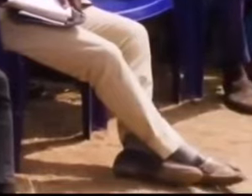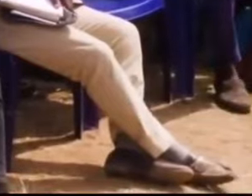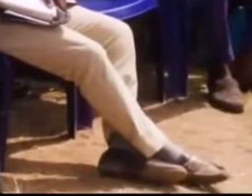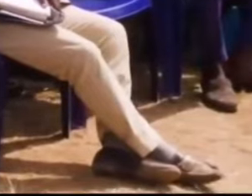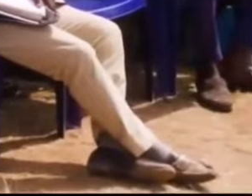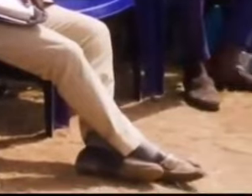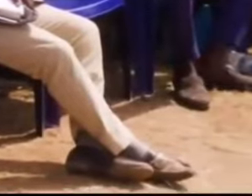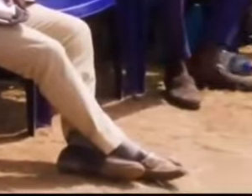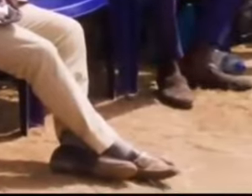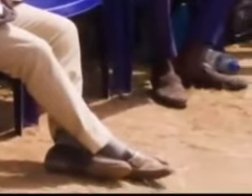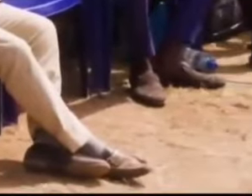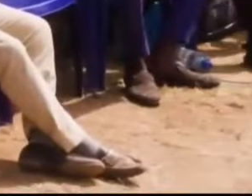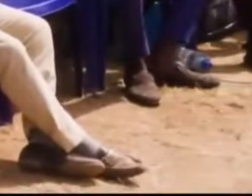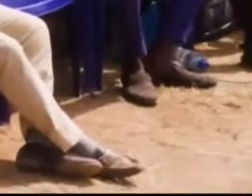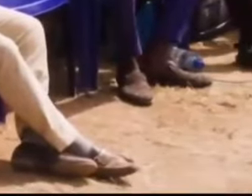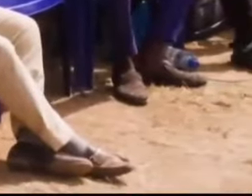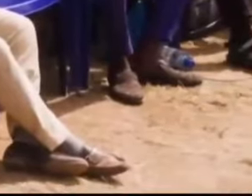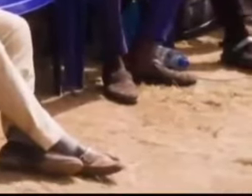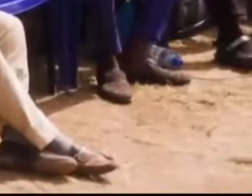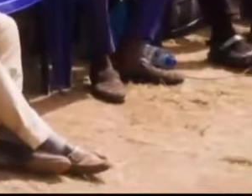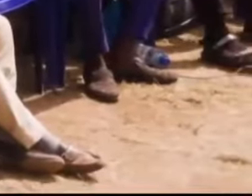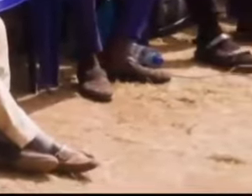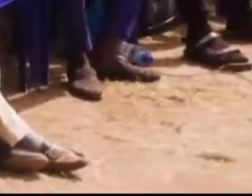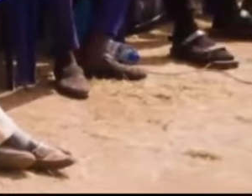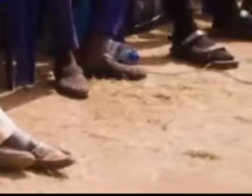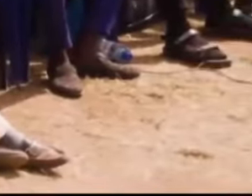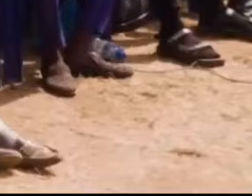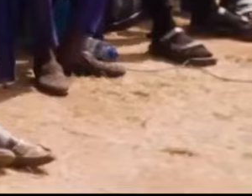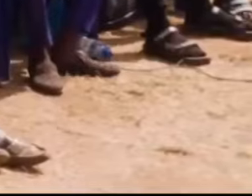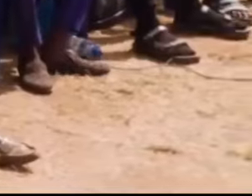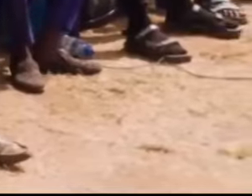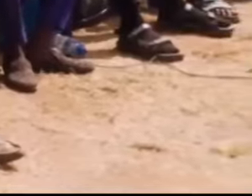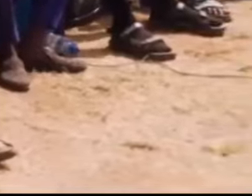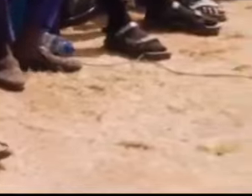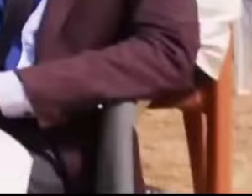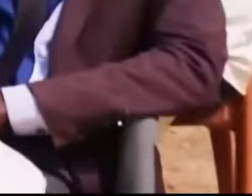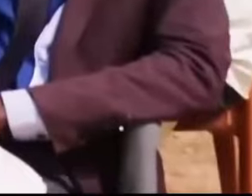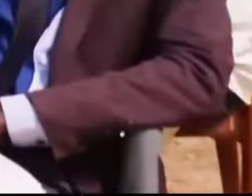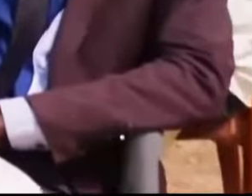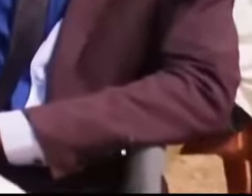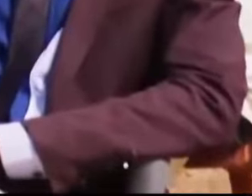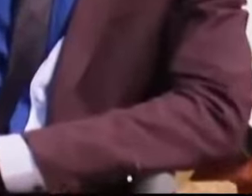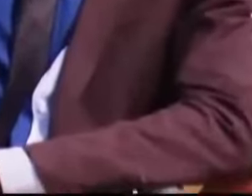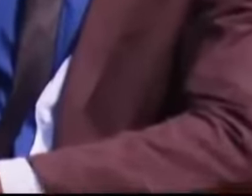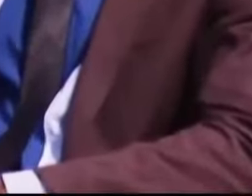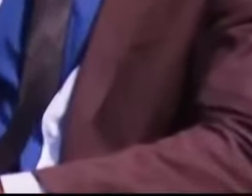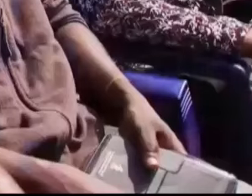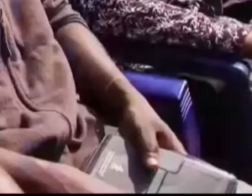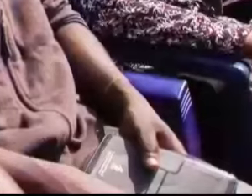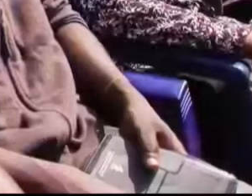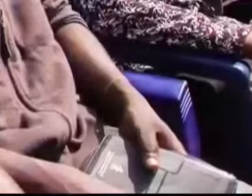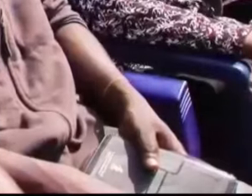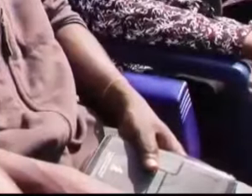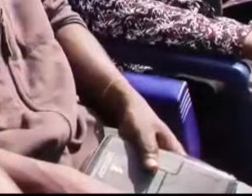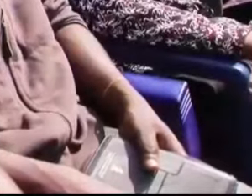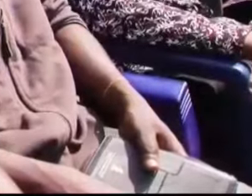an excellent, extraordinary spirit, the sky is the limit. You'll be an